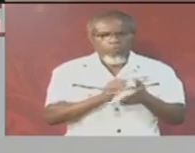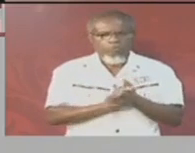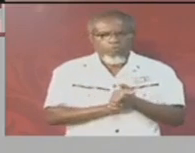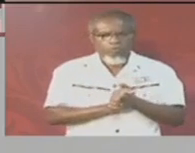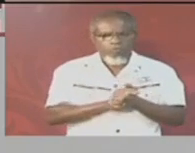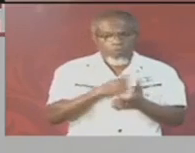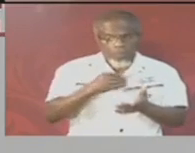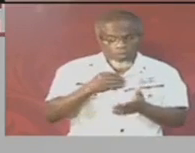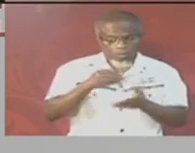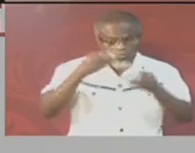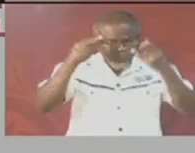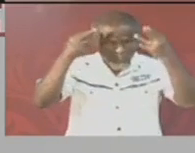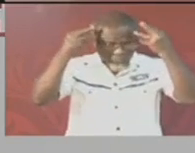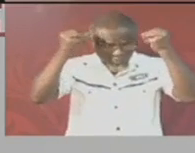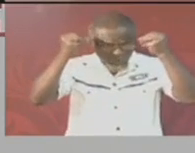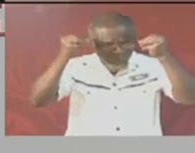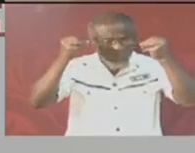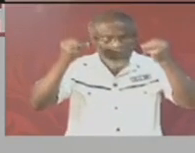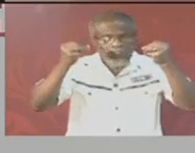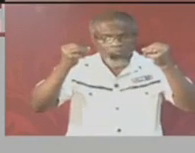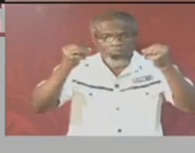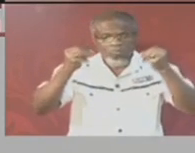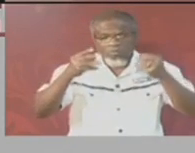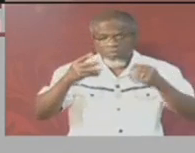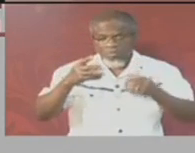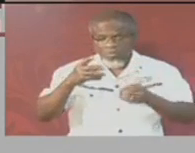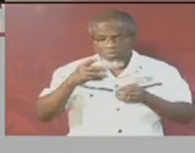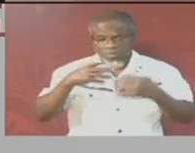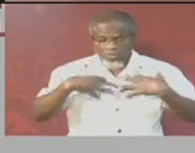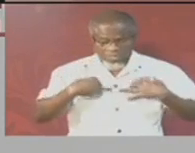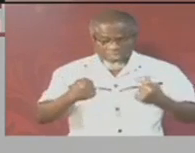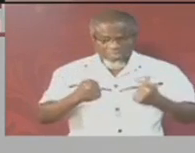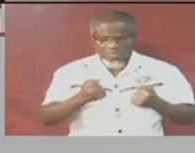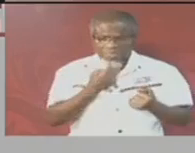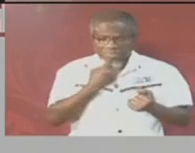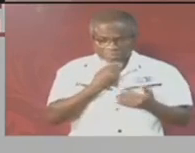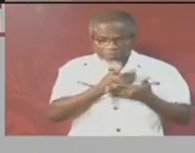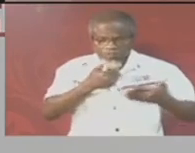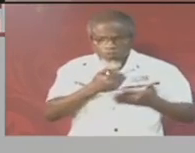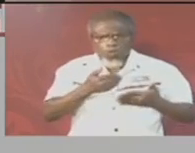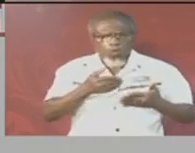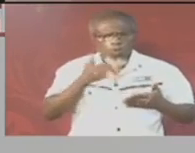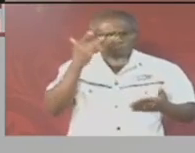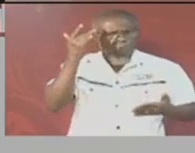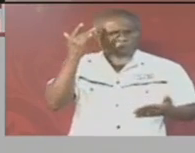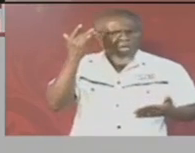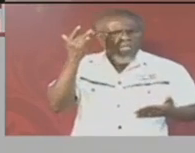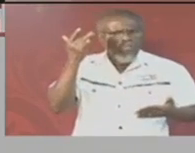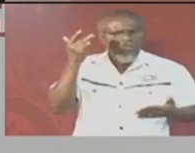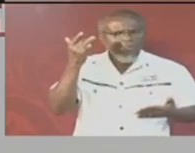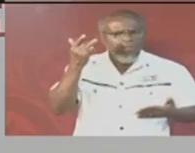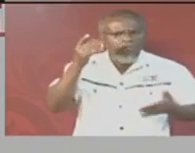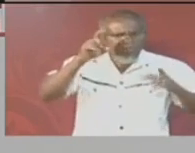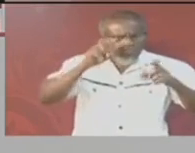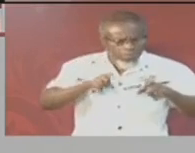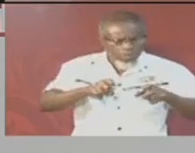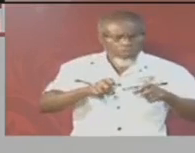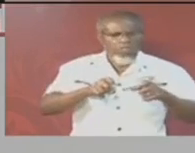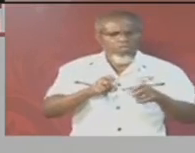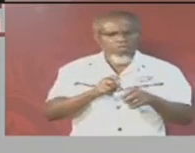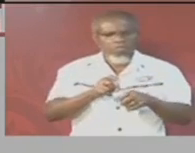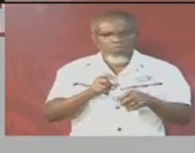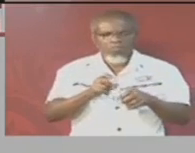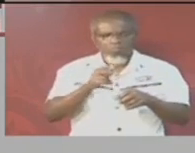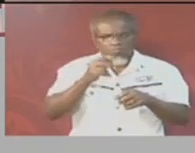a while ago with great clarity, it is all designed to ensure for all of our sake